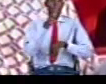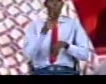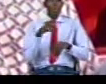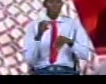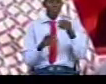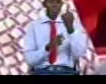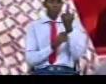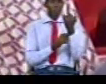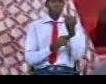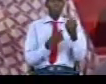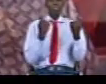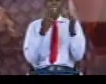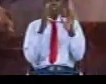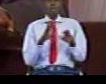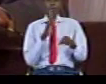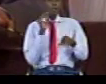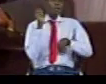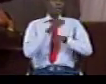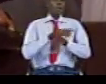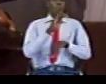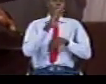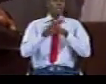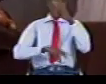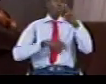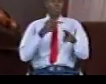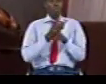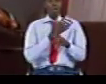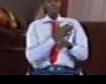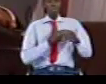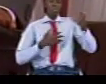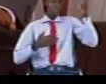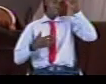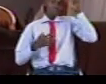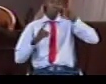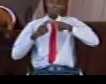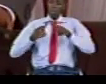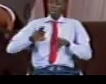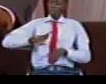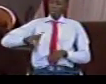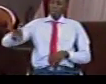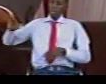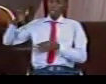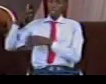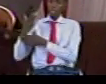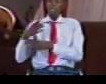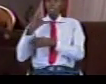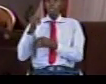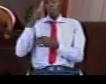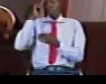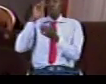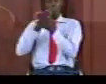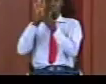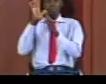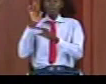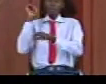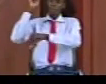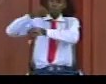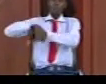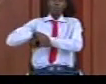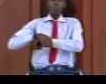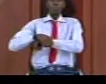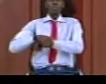overcome by the world and by Satan. But on the other hand, saints overcome. Are they here